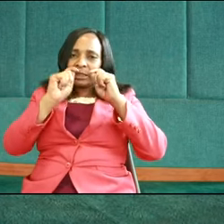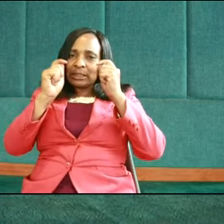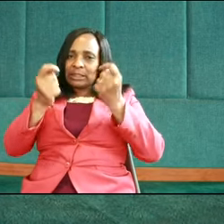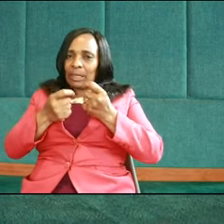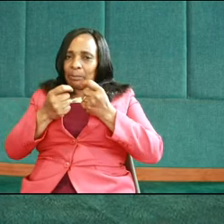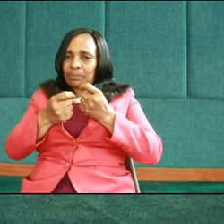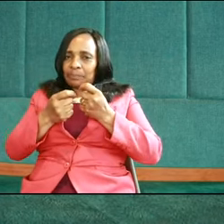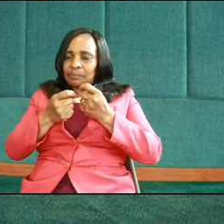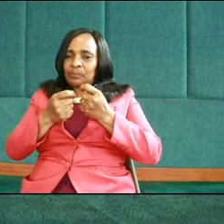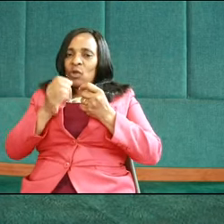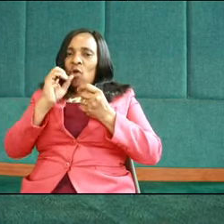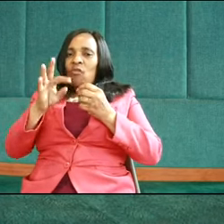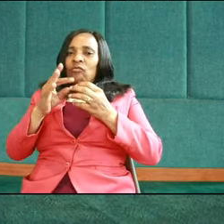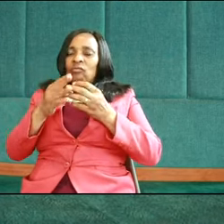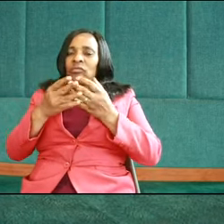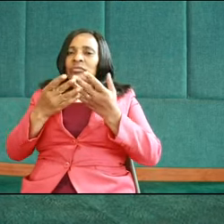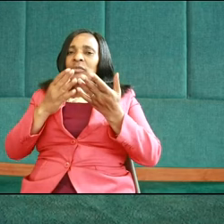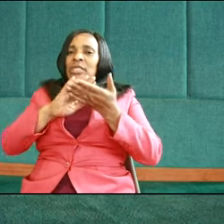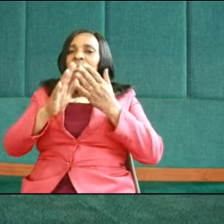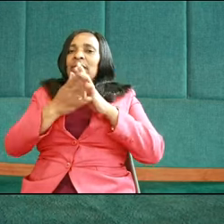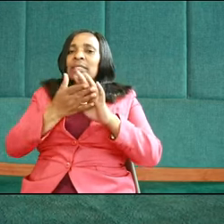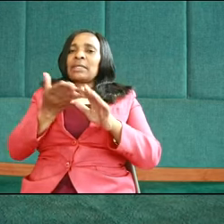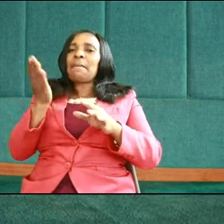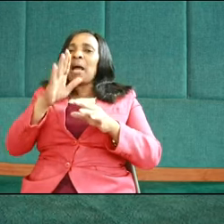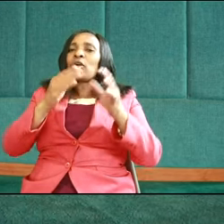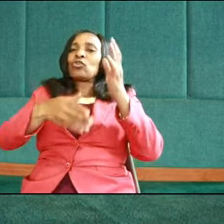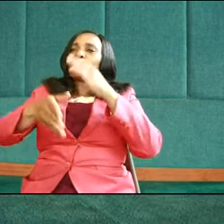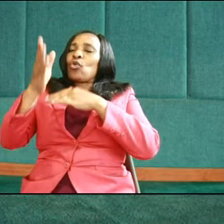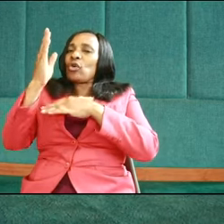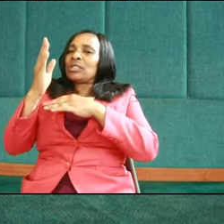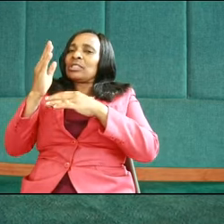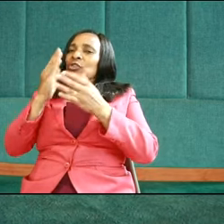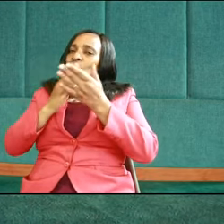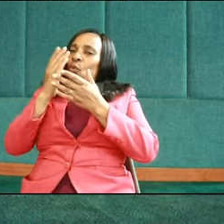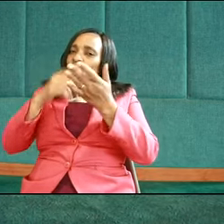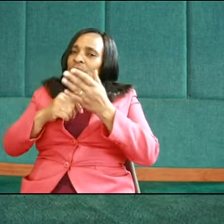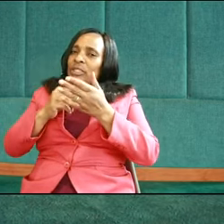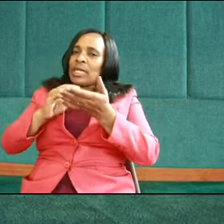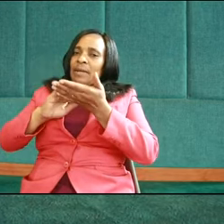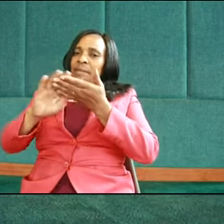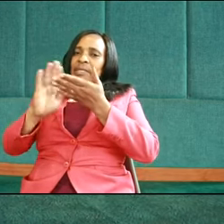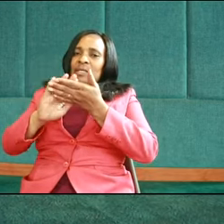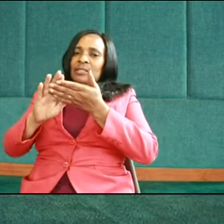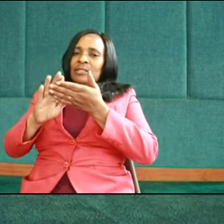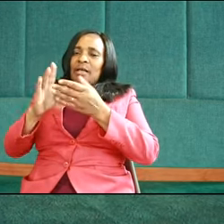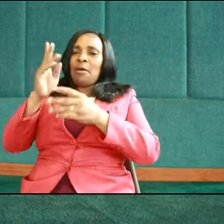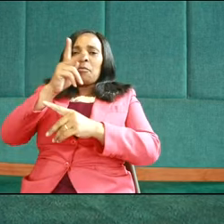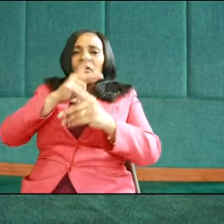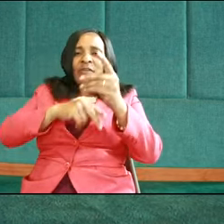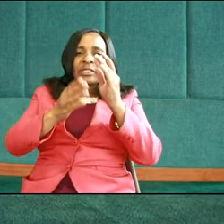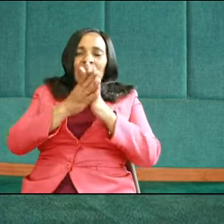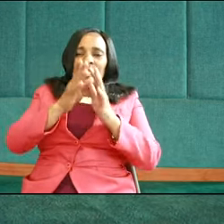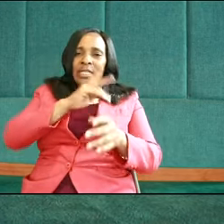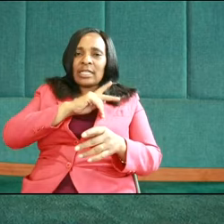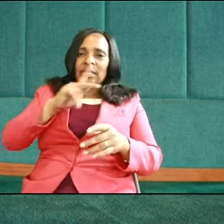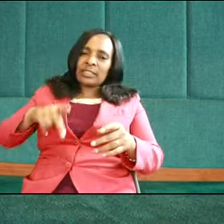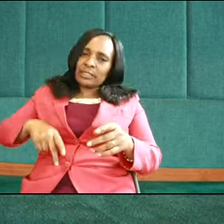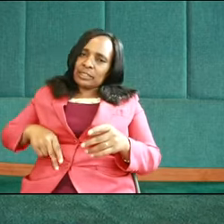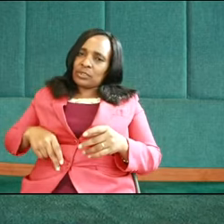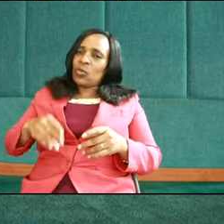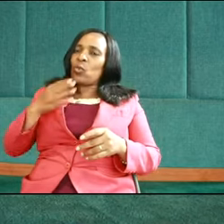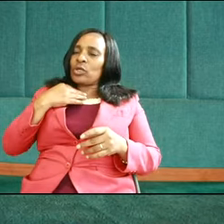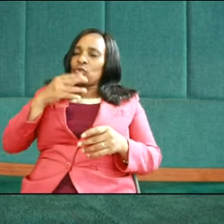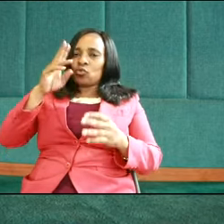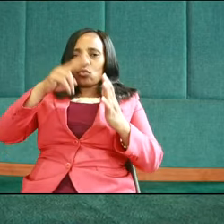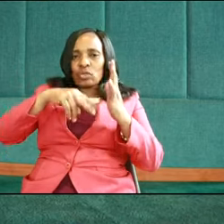syndrome, the best way to go back to God is actually through repentance. In the book Prophets and Kings, we like